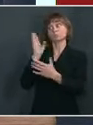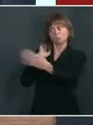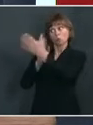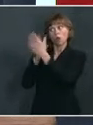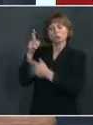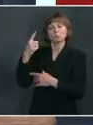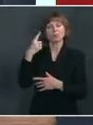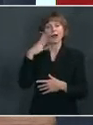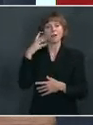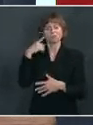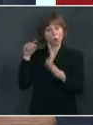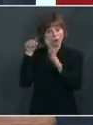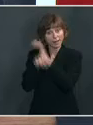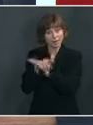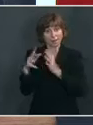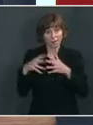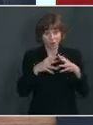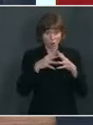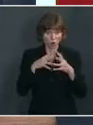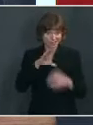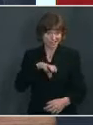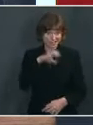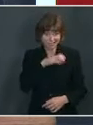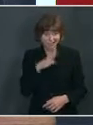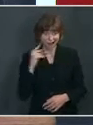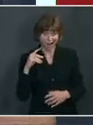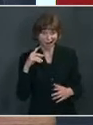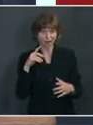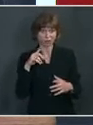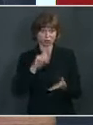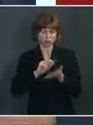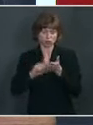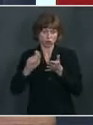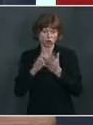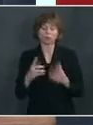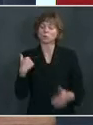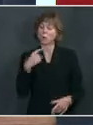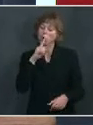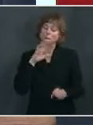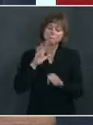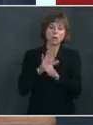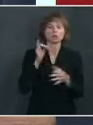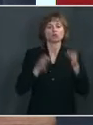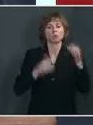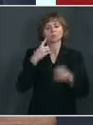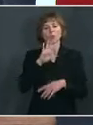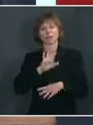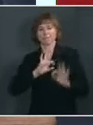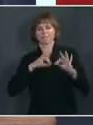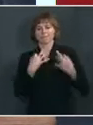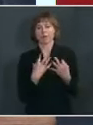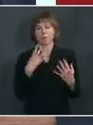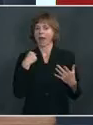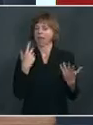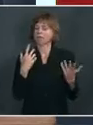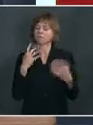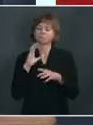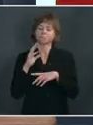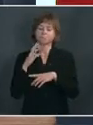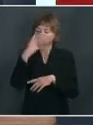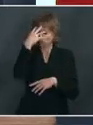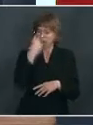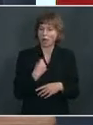citizen and journalist. And we're committed to securing justice for Daniel Pearl's family and holding terrorists anywhere accountable for their